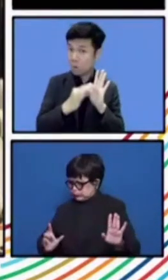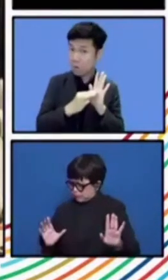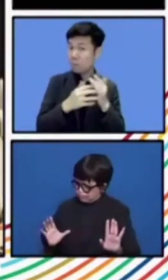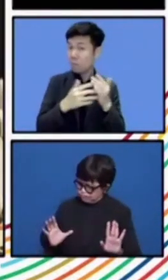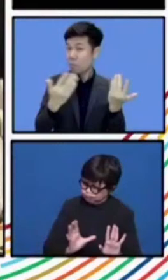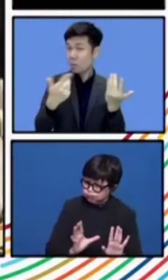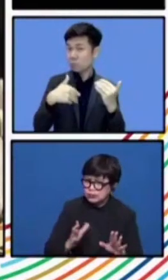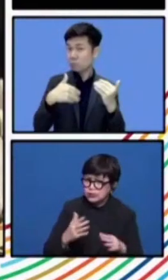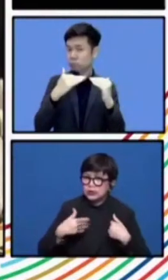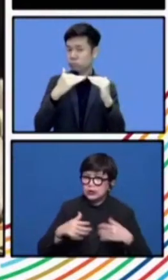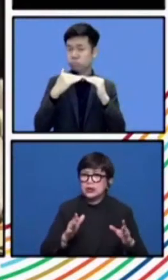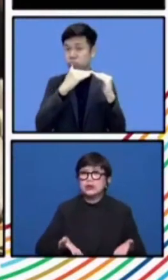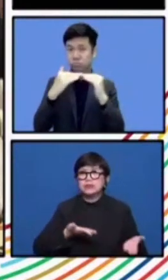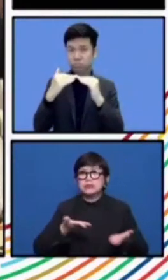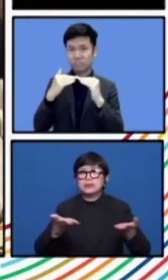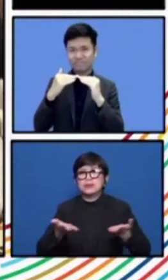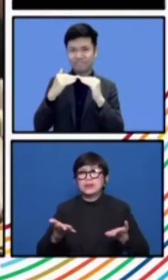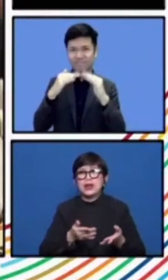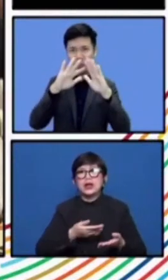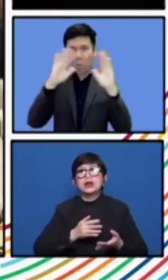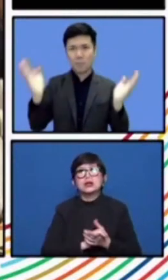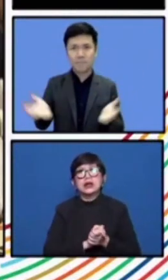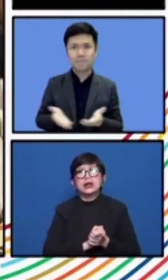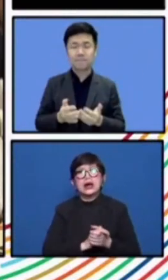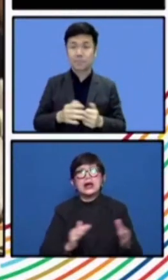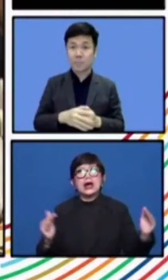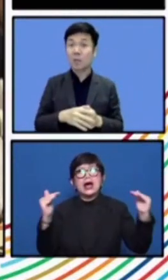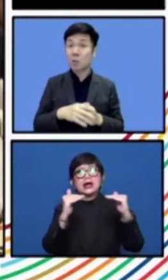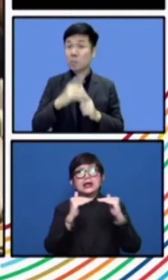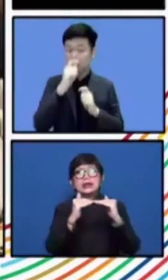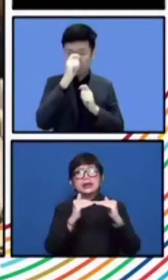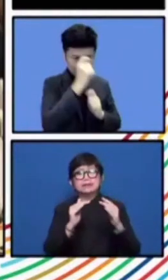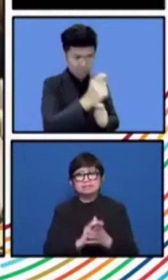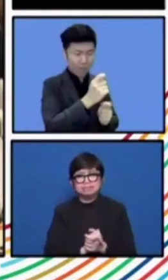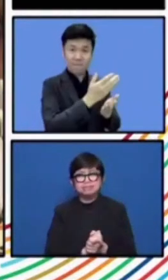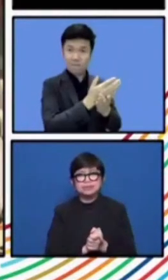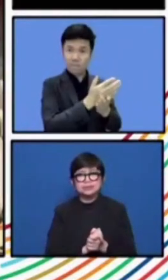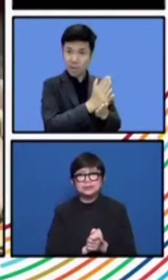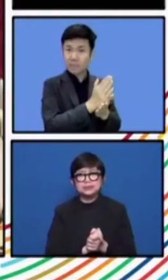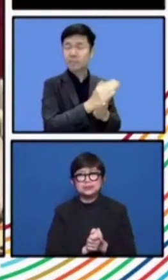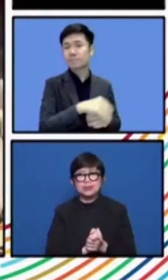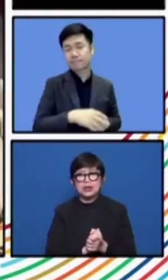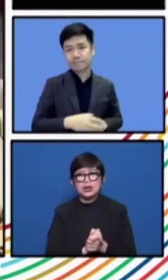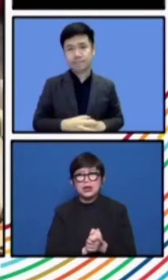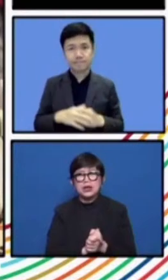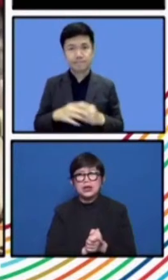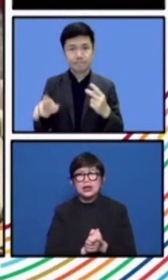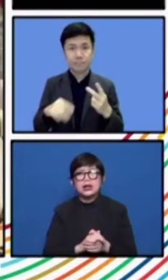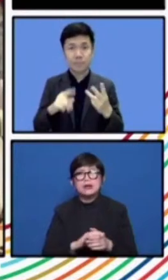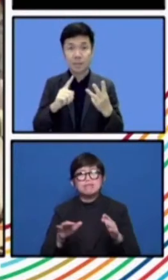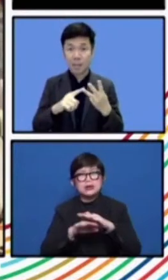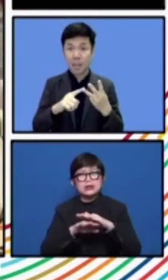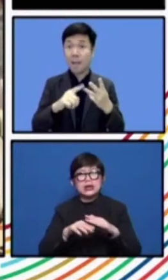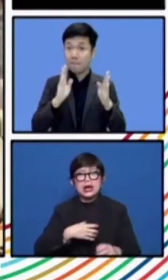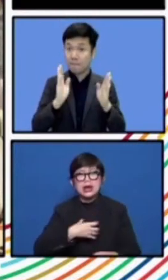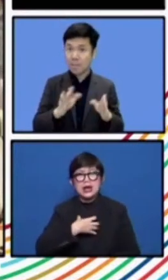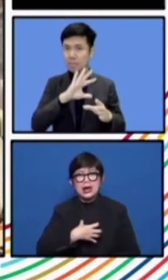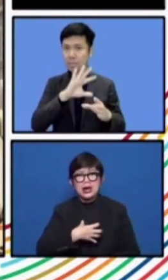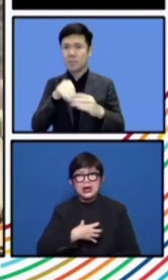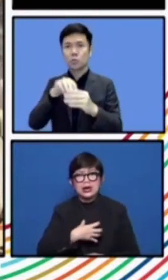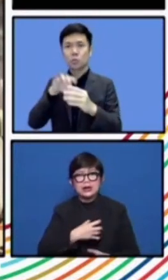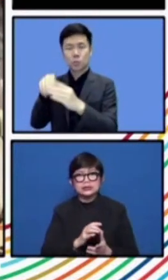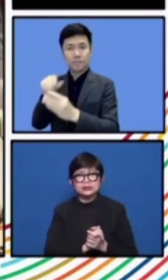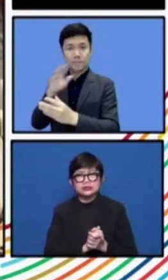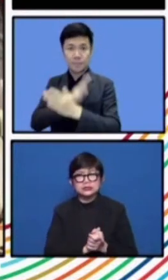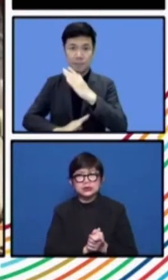more just a egalitarian world with the rights based and development-oriented understanding in a disability inclusive way